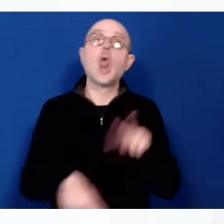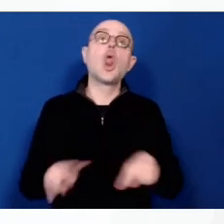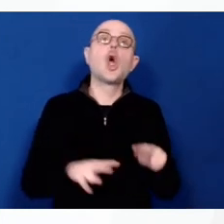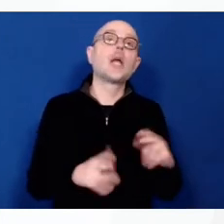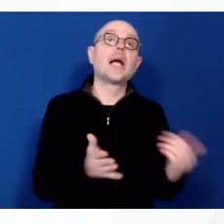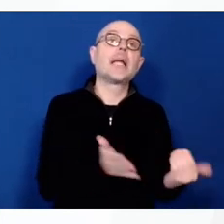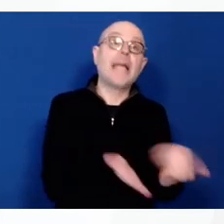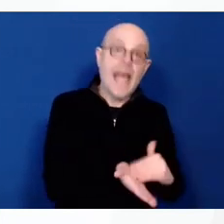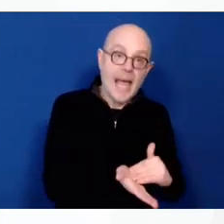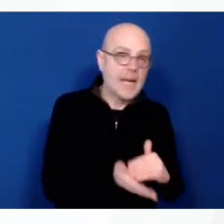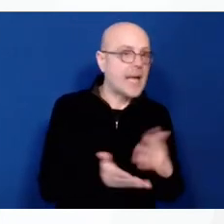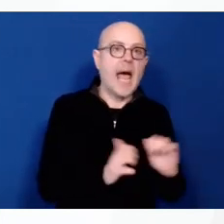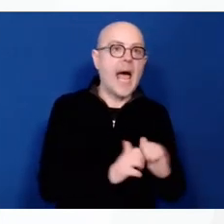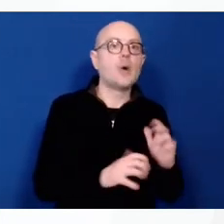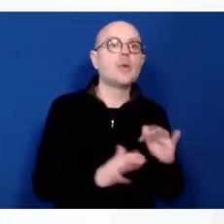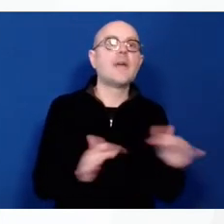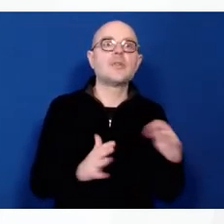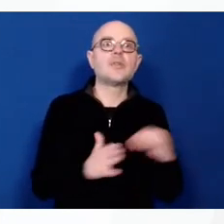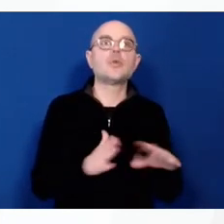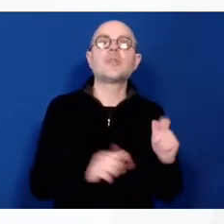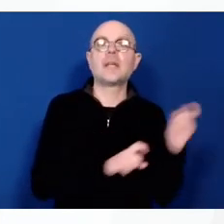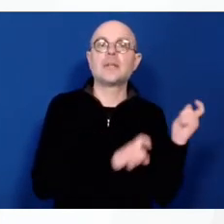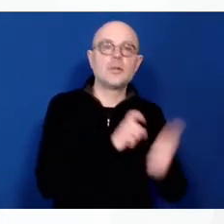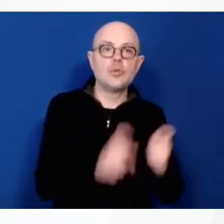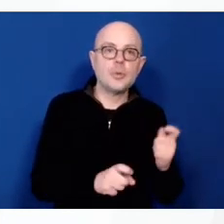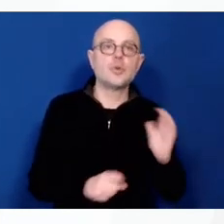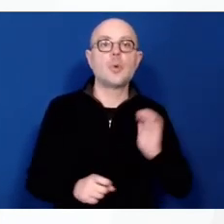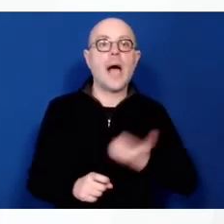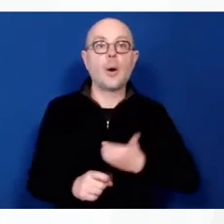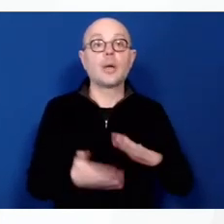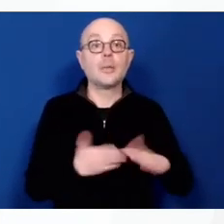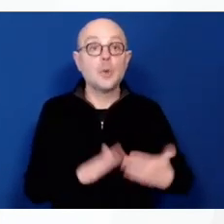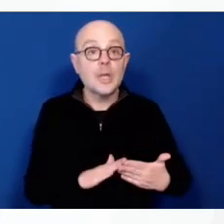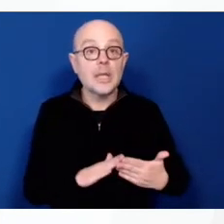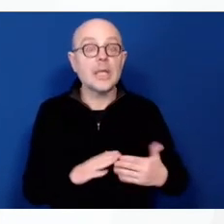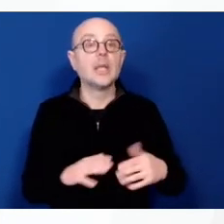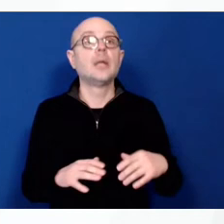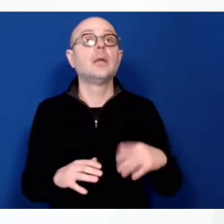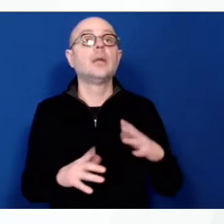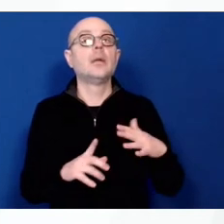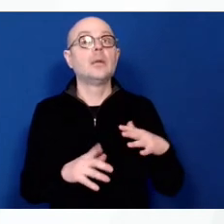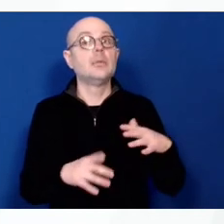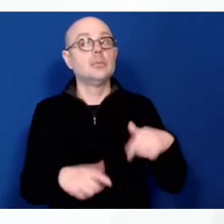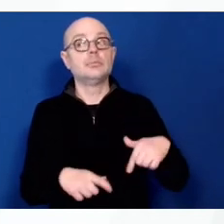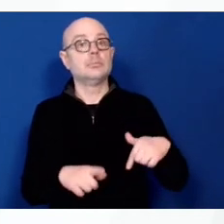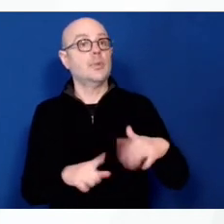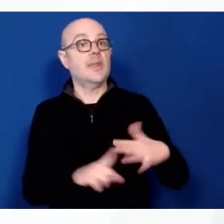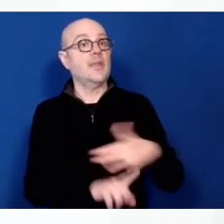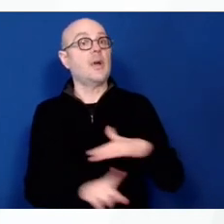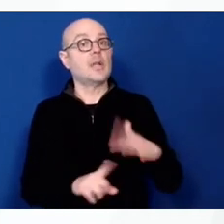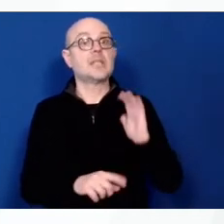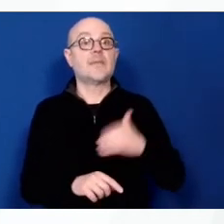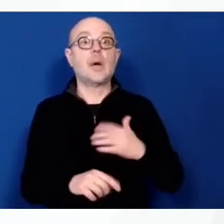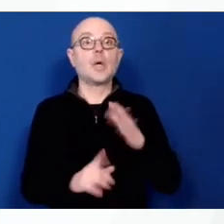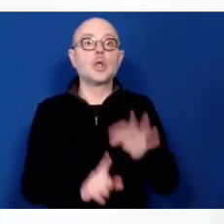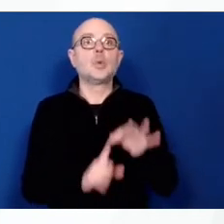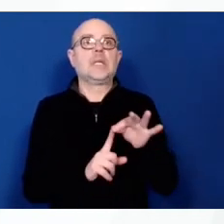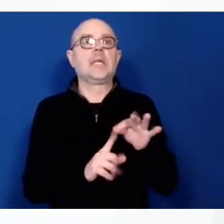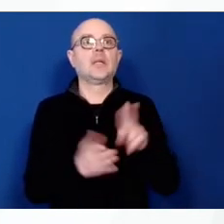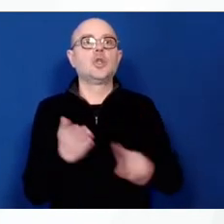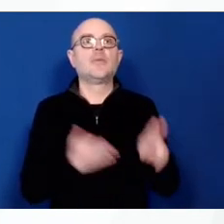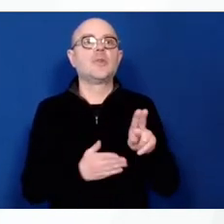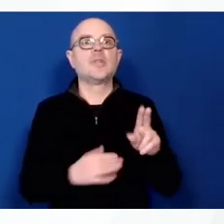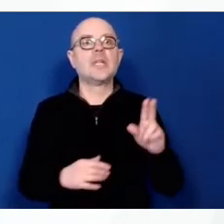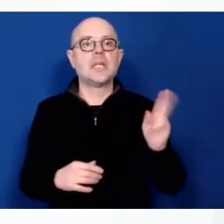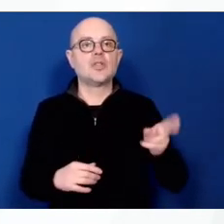learning, our discovery, and our community engagement within the context of our unique institutional histories, traditions, and